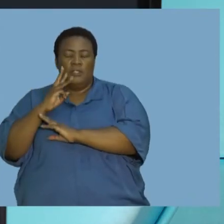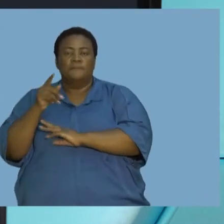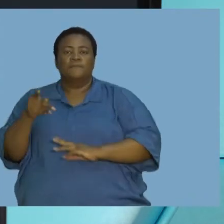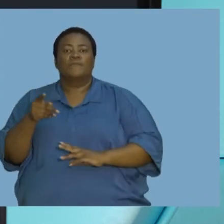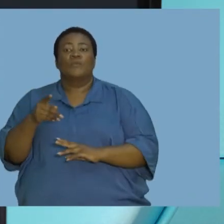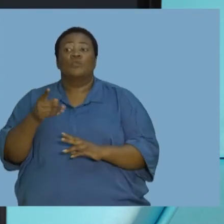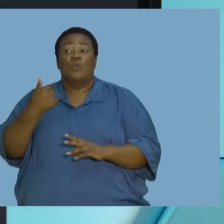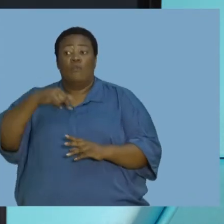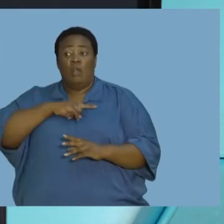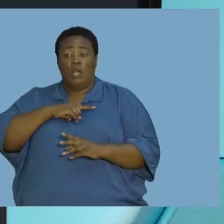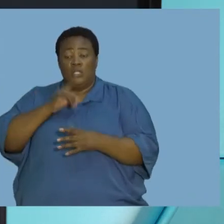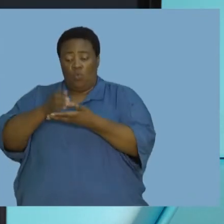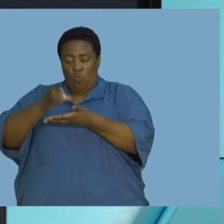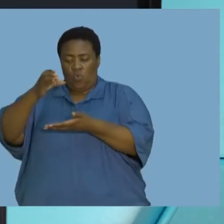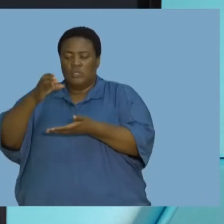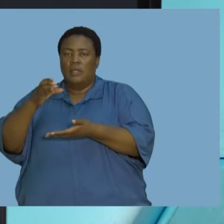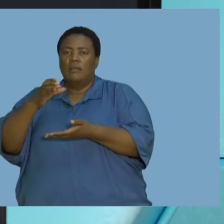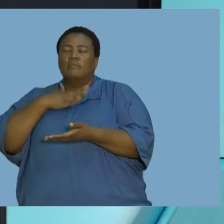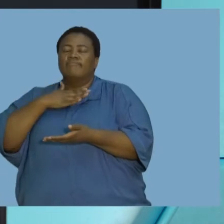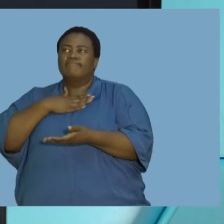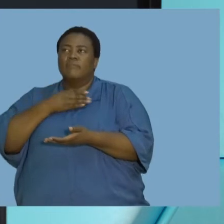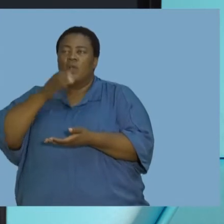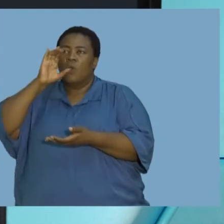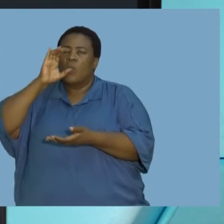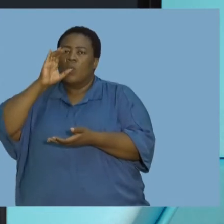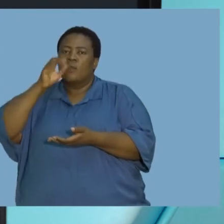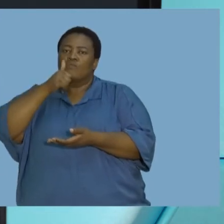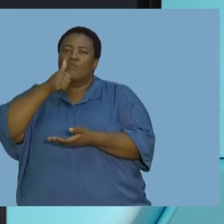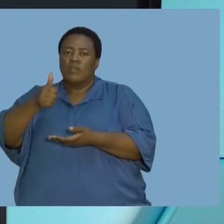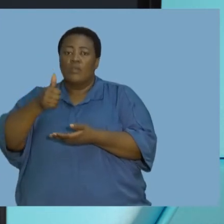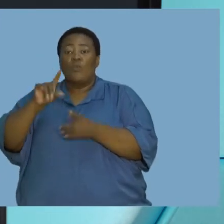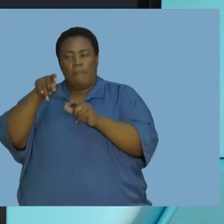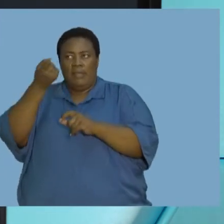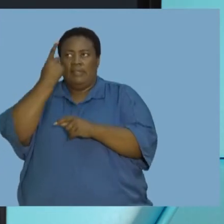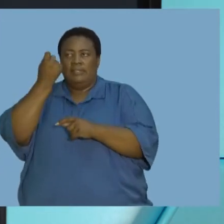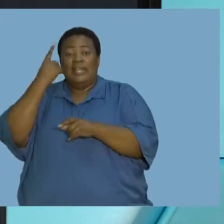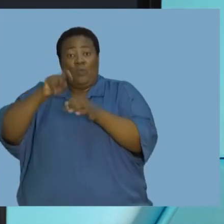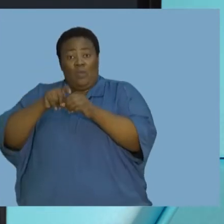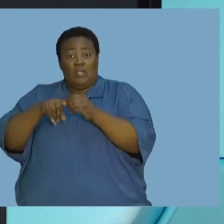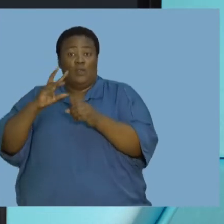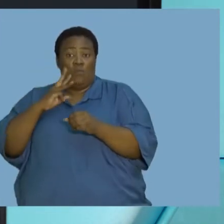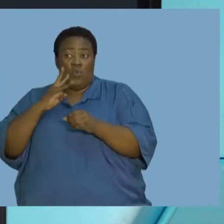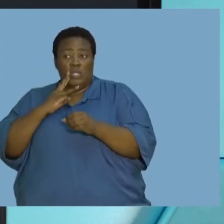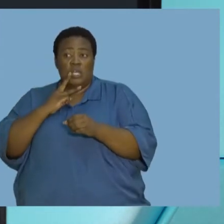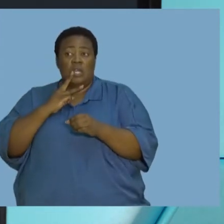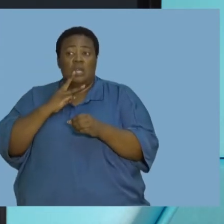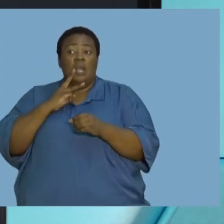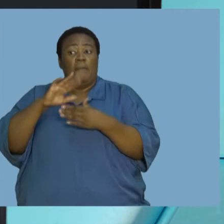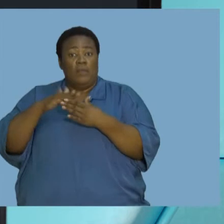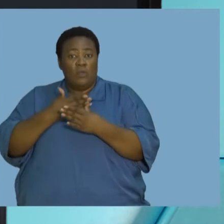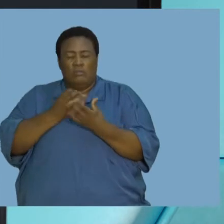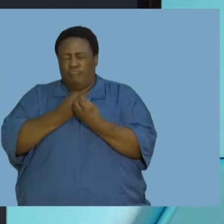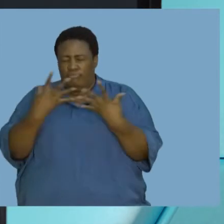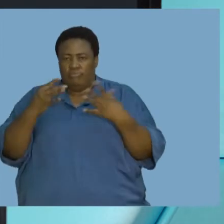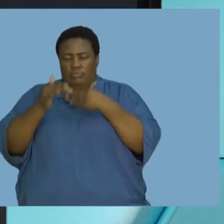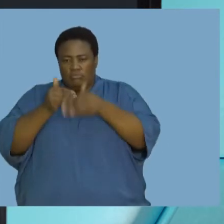you'll find that for us to be able to value that glass of fresh water that we have, we've got to understand that the quality of water has been